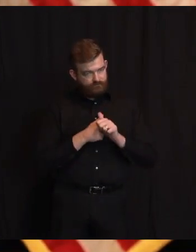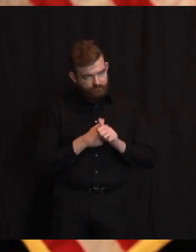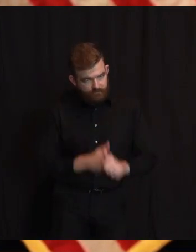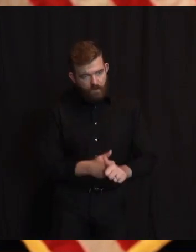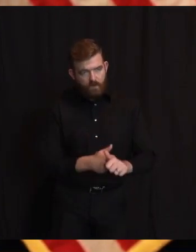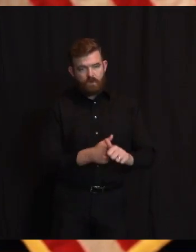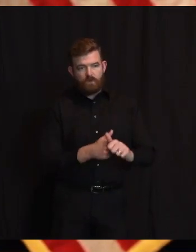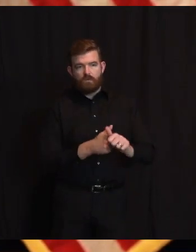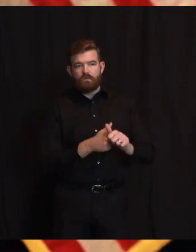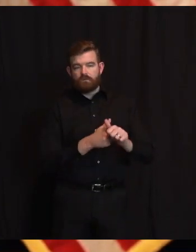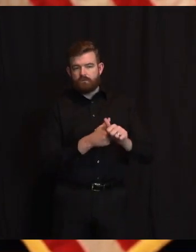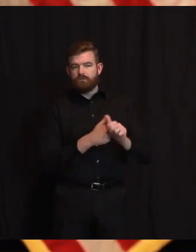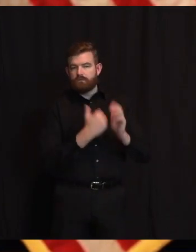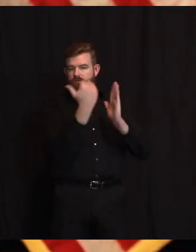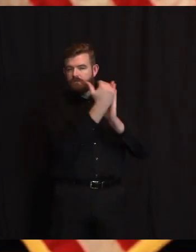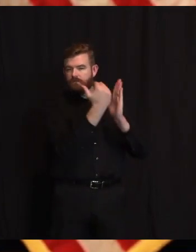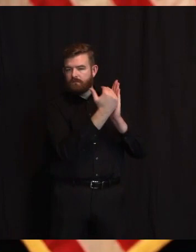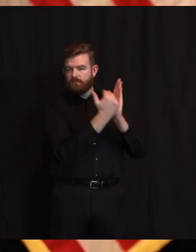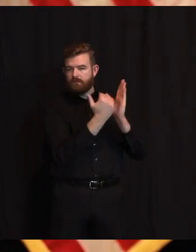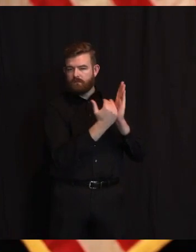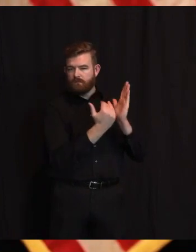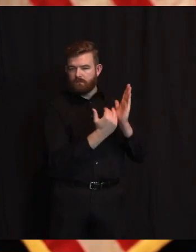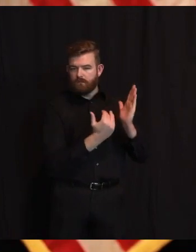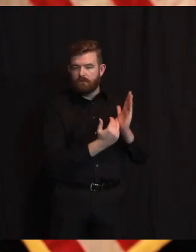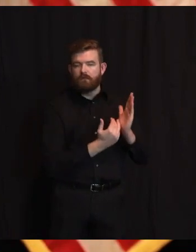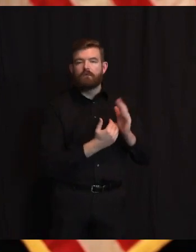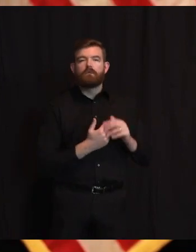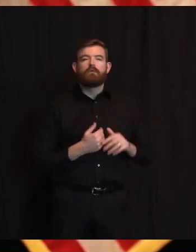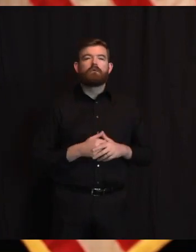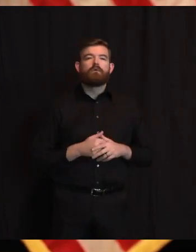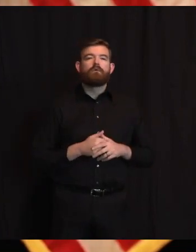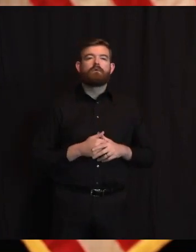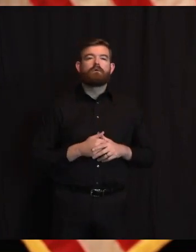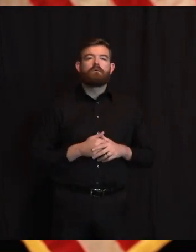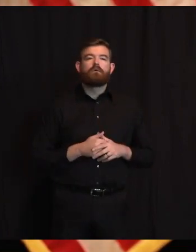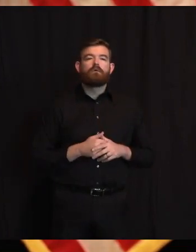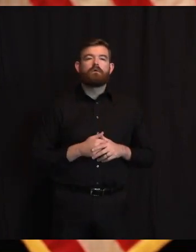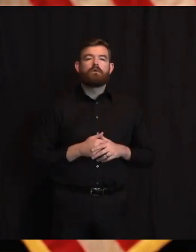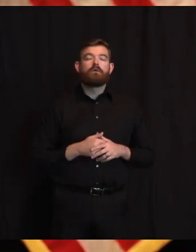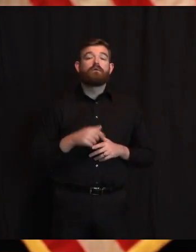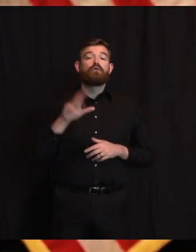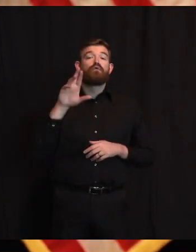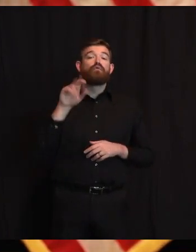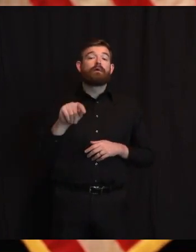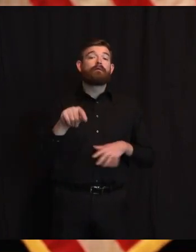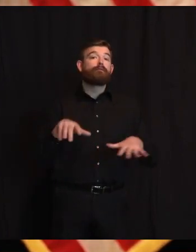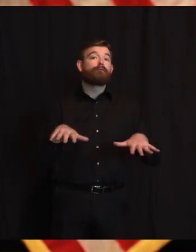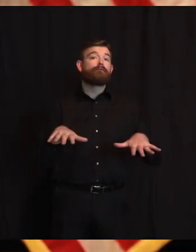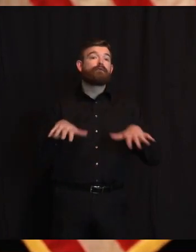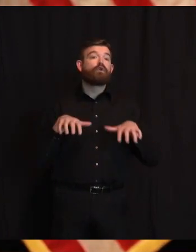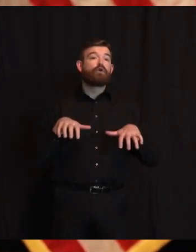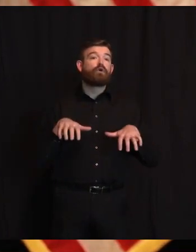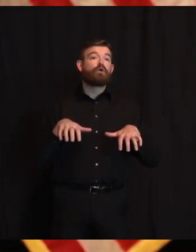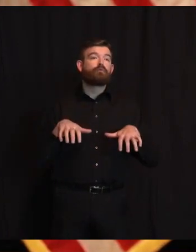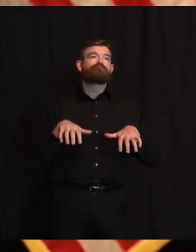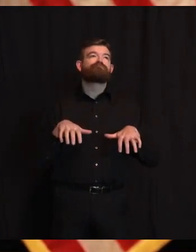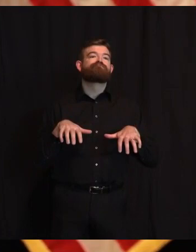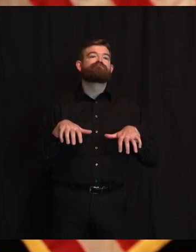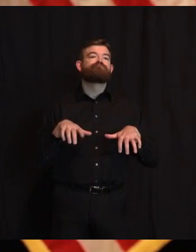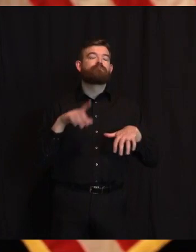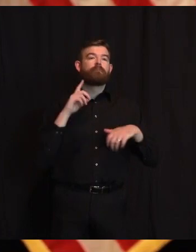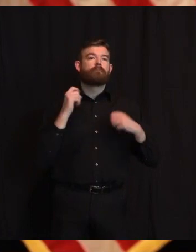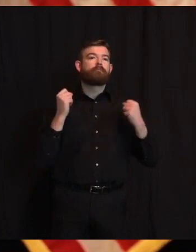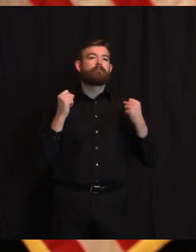not a rental freeze just because there are thousands, maybe hundreds of thousands, if not millions of contracts